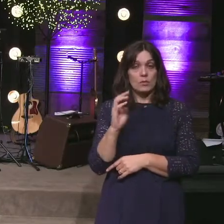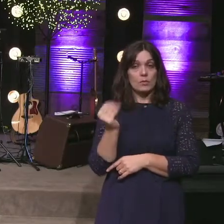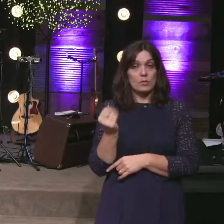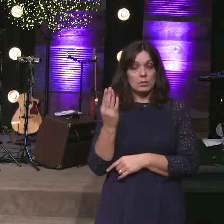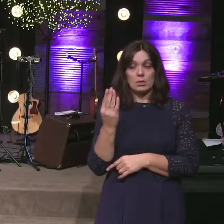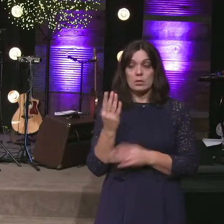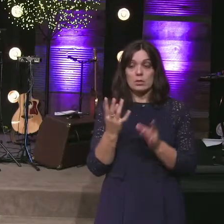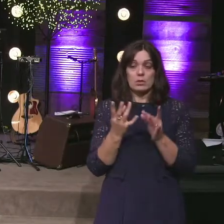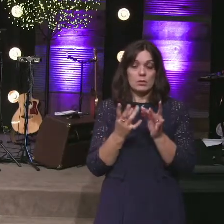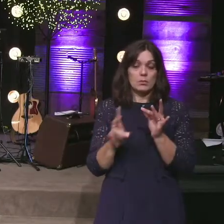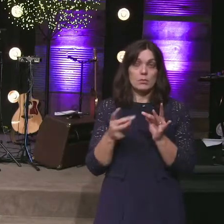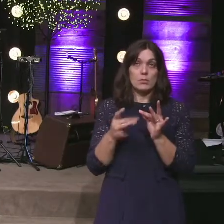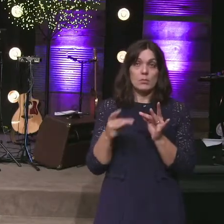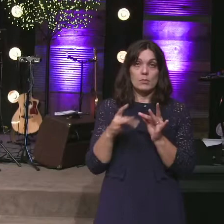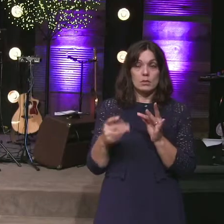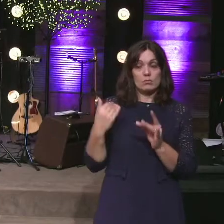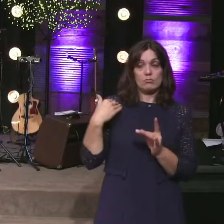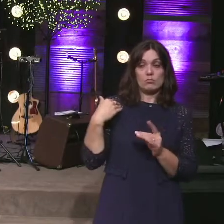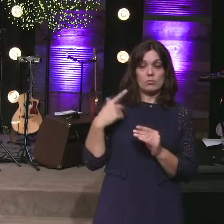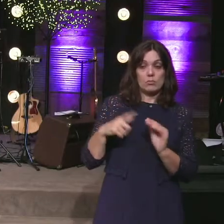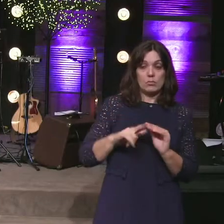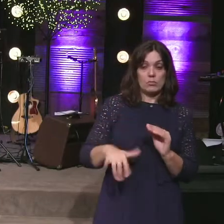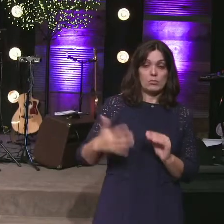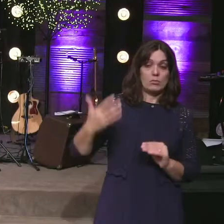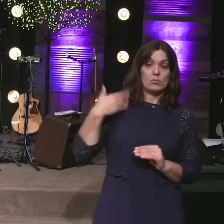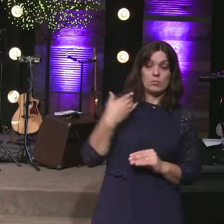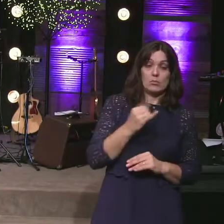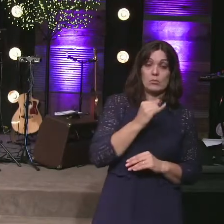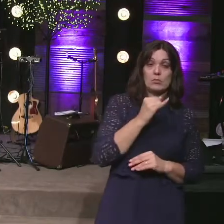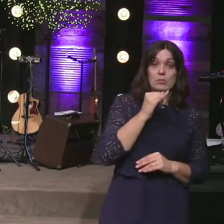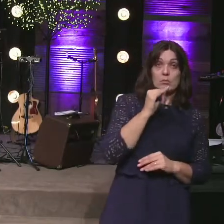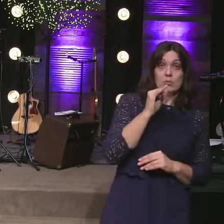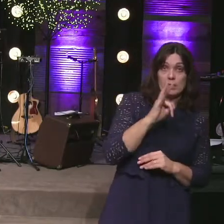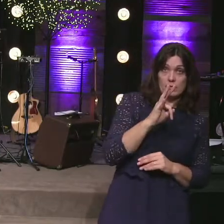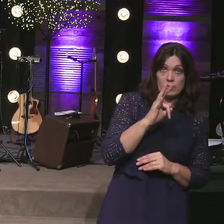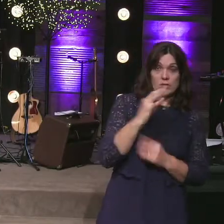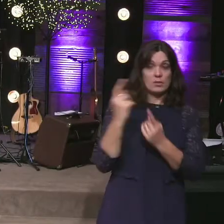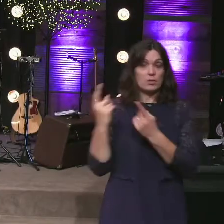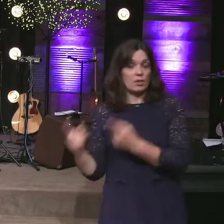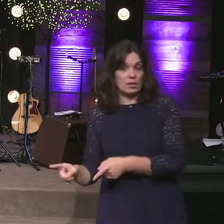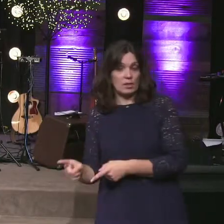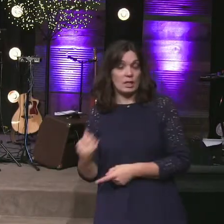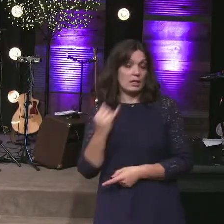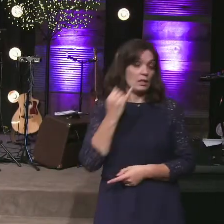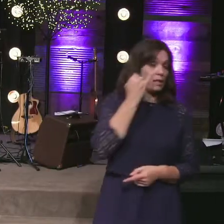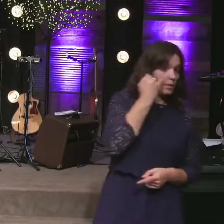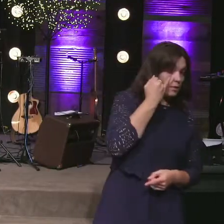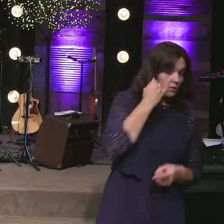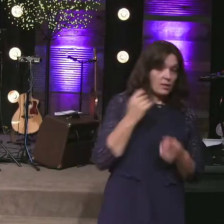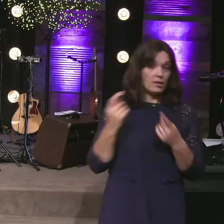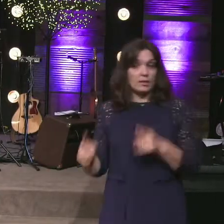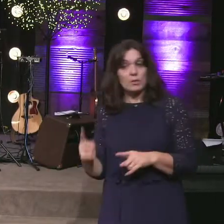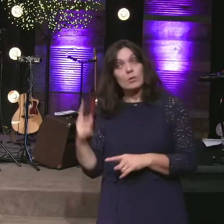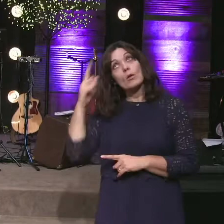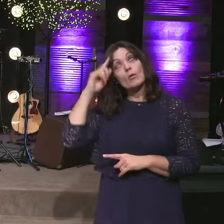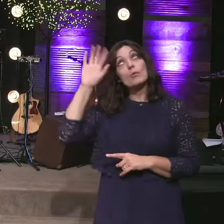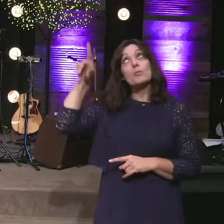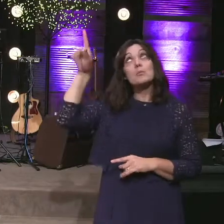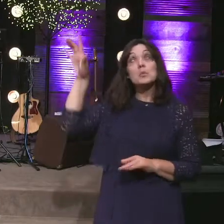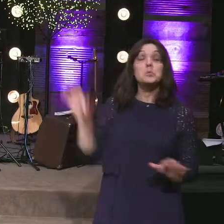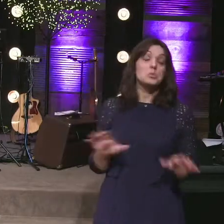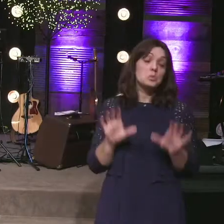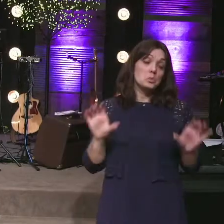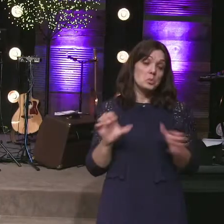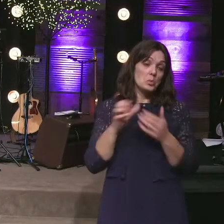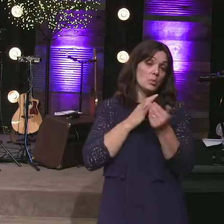Rick preached years ago about the if-thens in the Bible. Because we just think God's going to do what God's going to do,